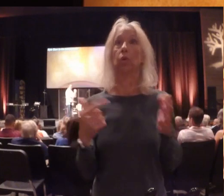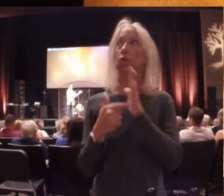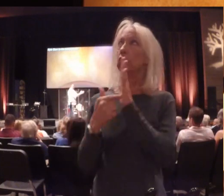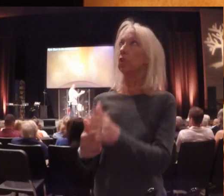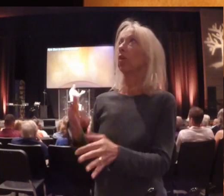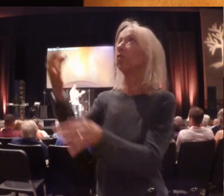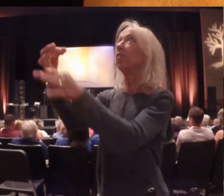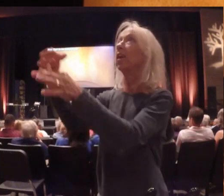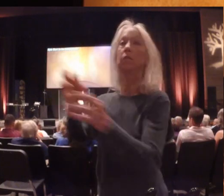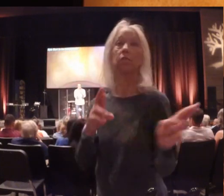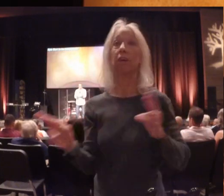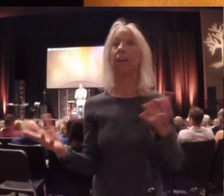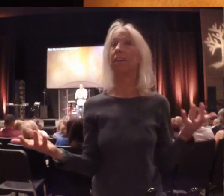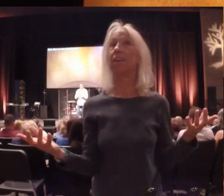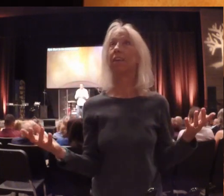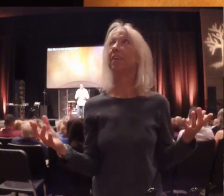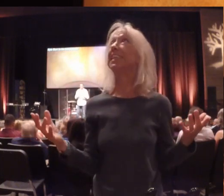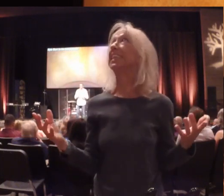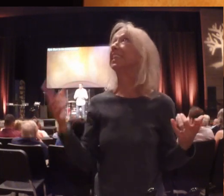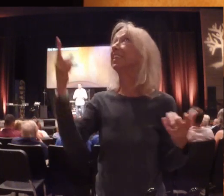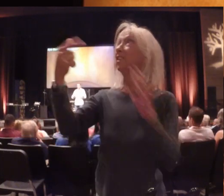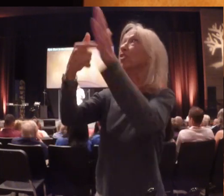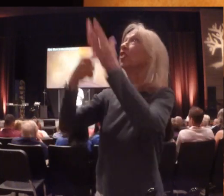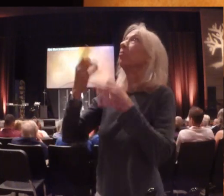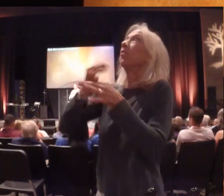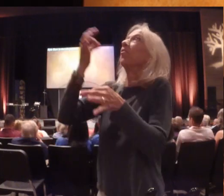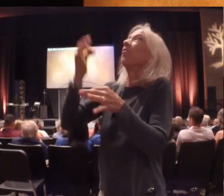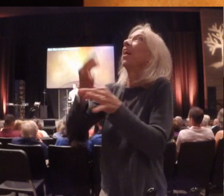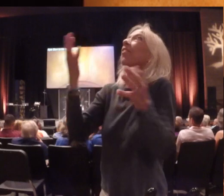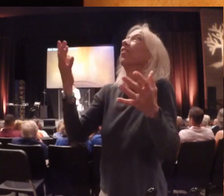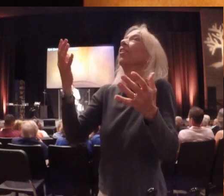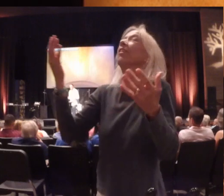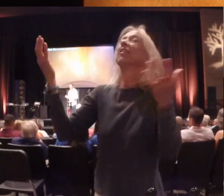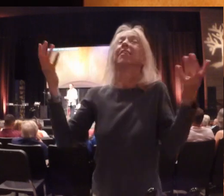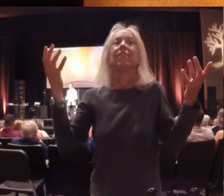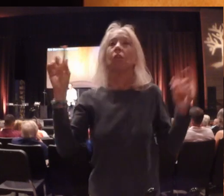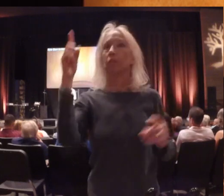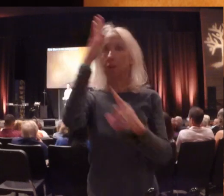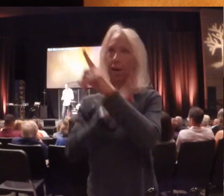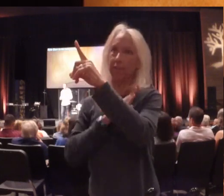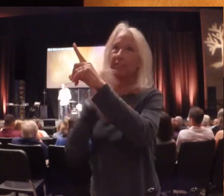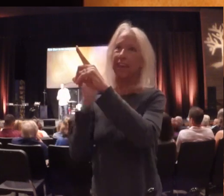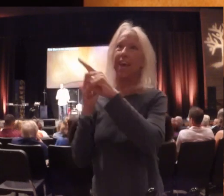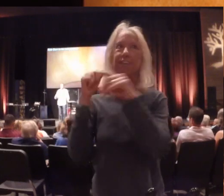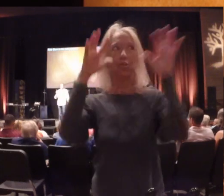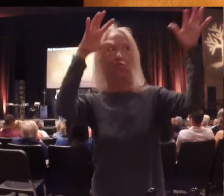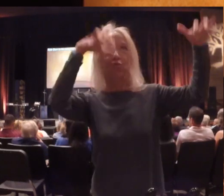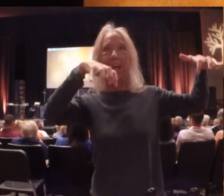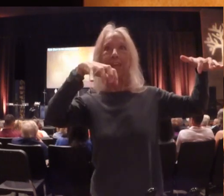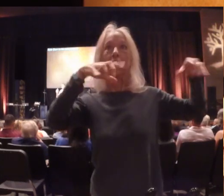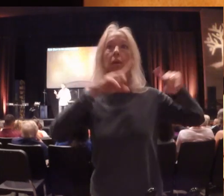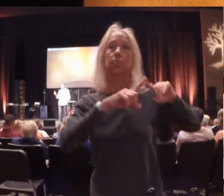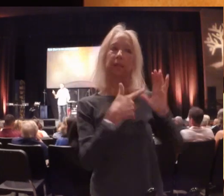Are you ready to show your faith so God can show his faithfulness and bring the harvest? Only God can send the water,